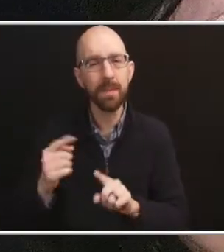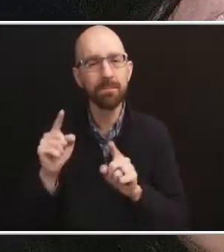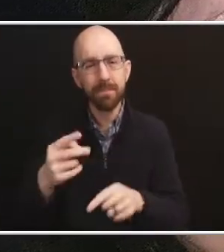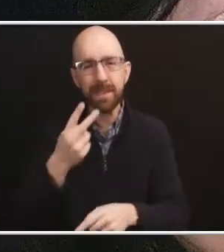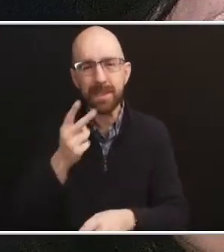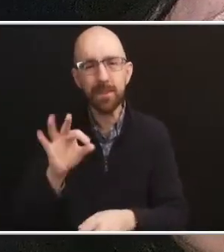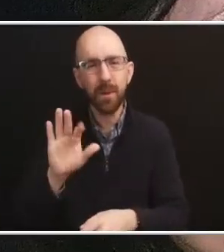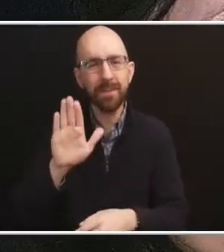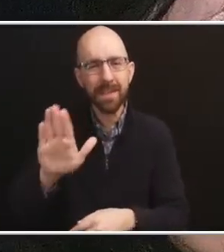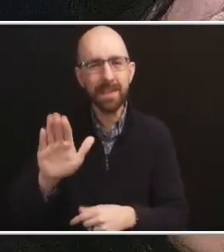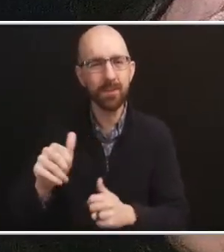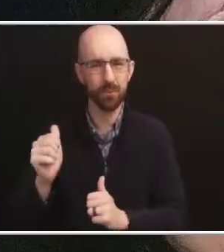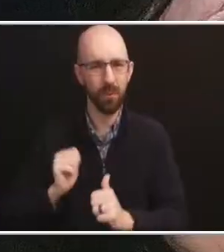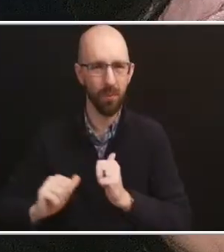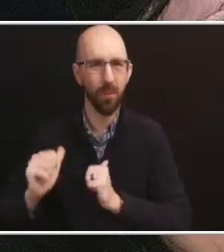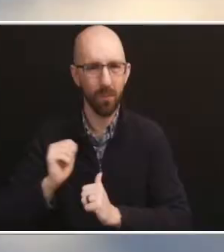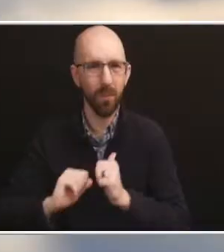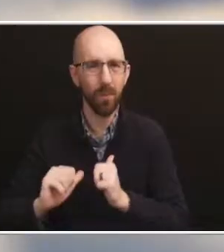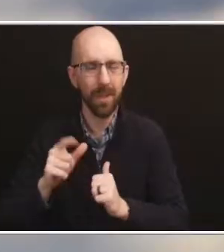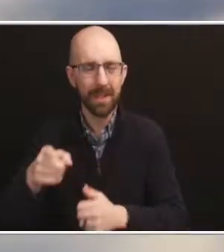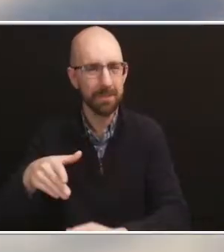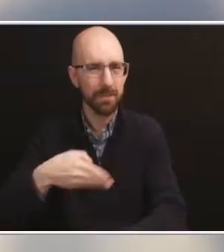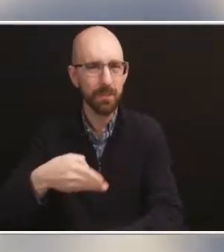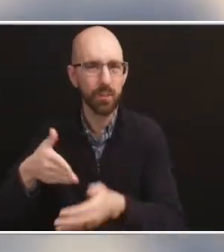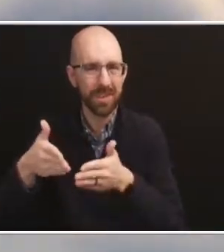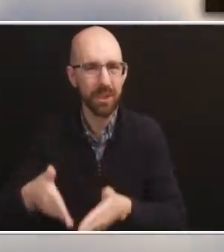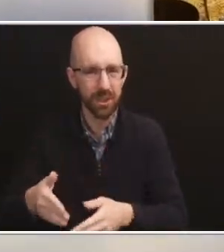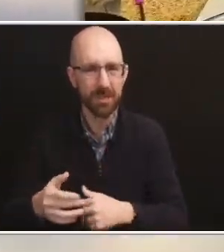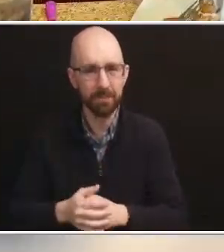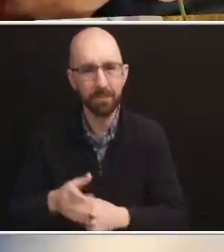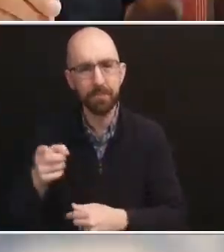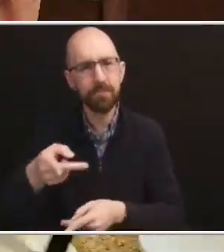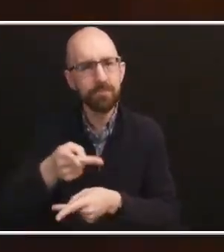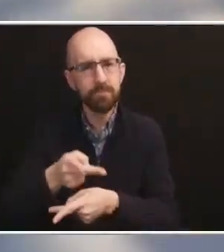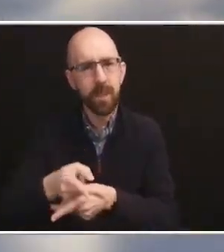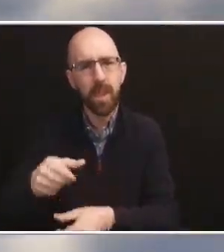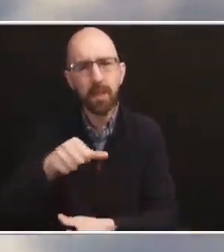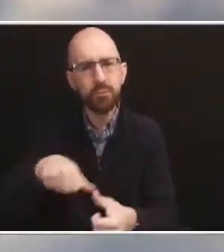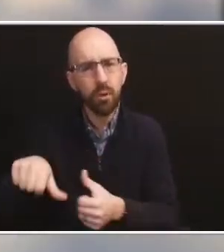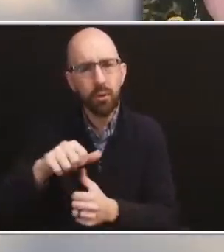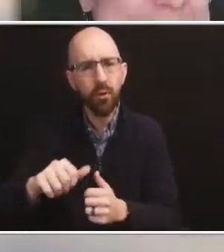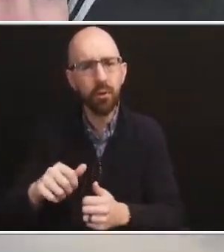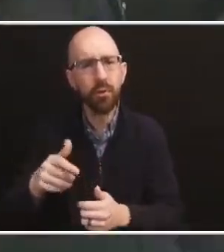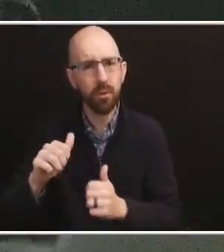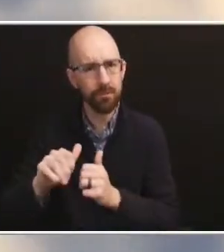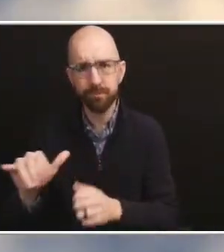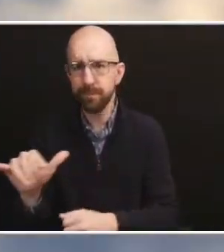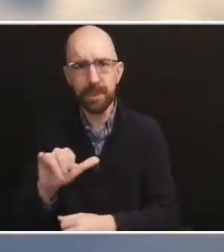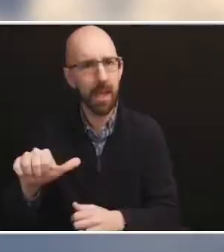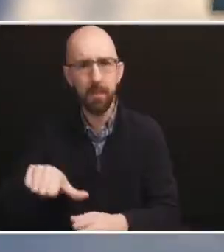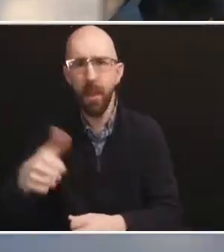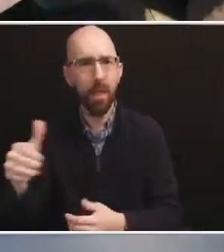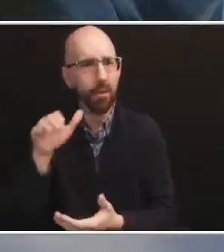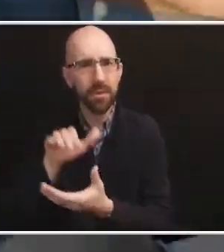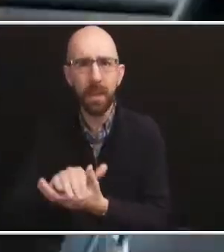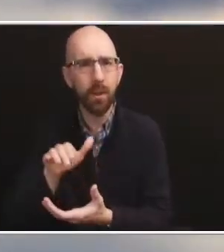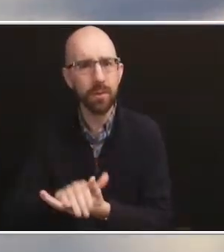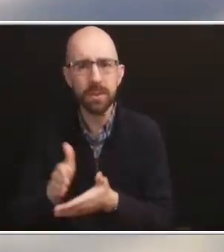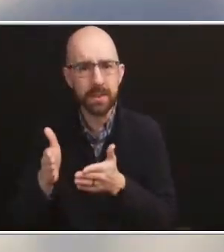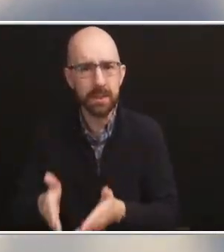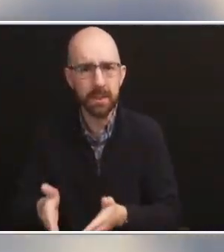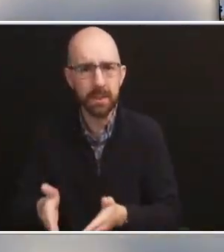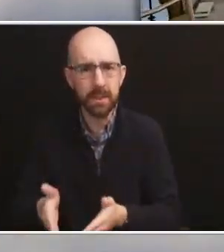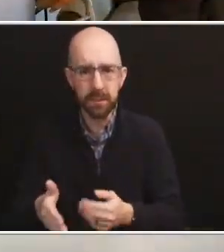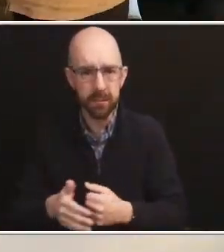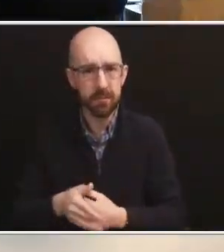his shows because he is a musician. They've taken care of each other the way spouses do. But it was a routine life